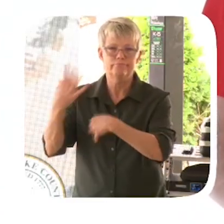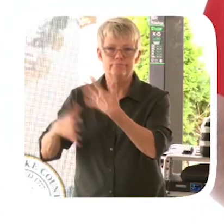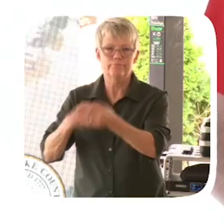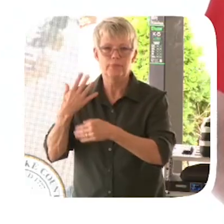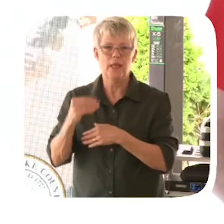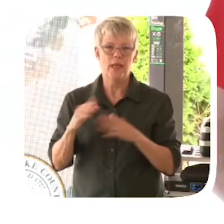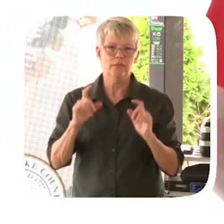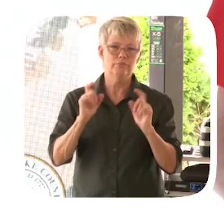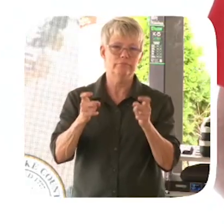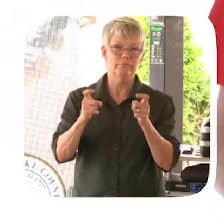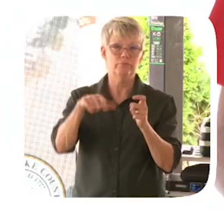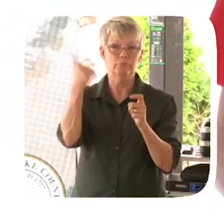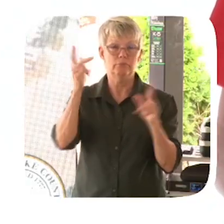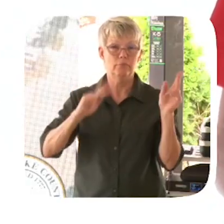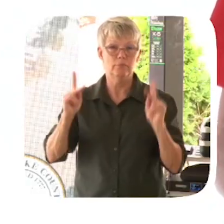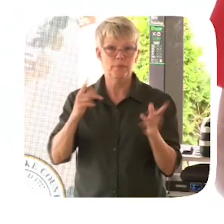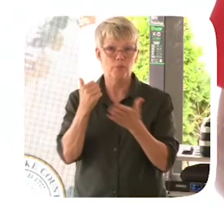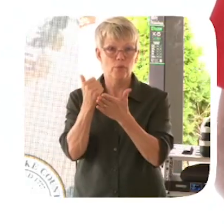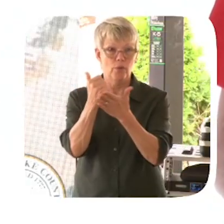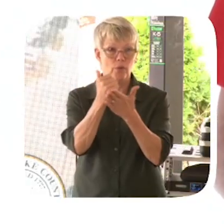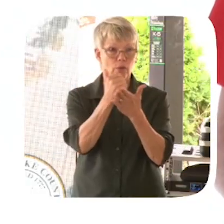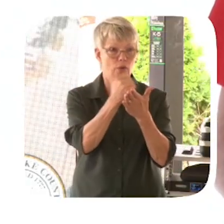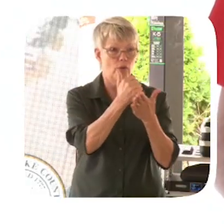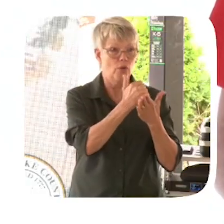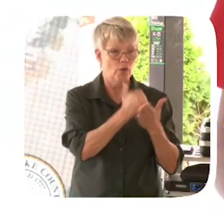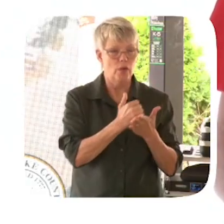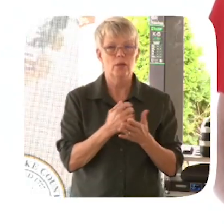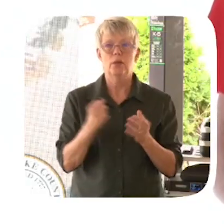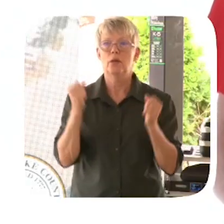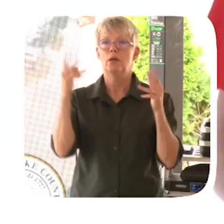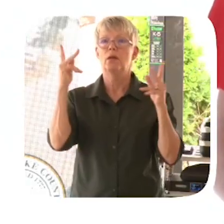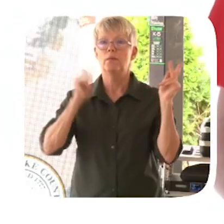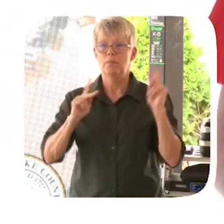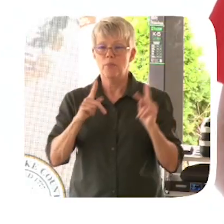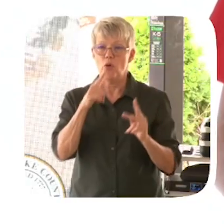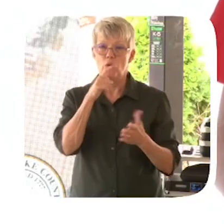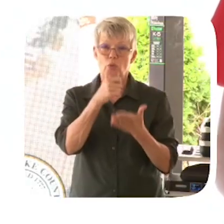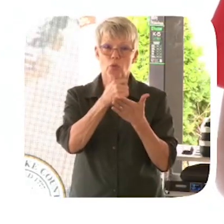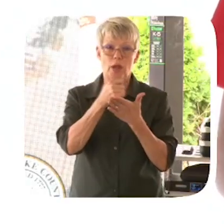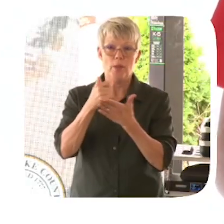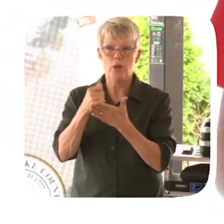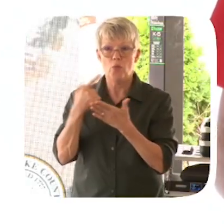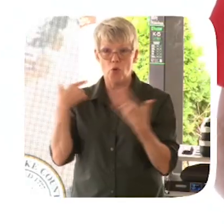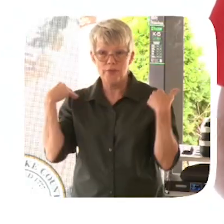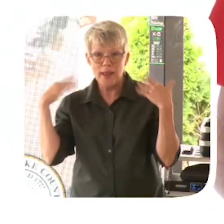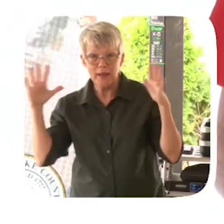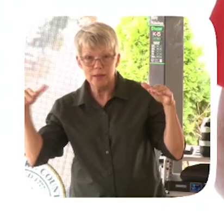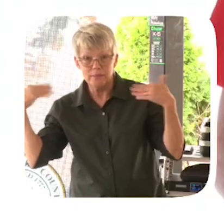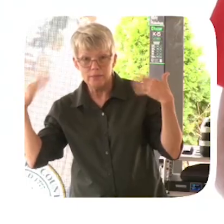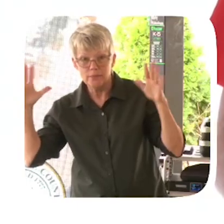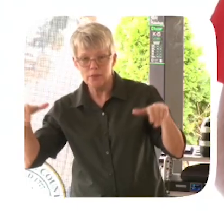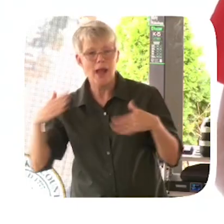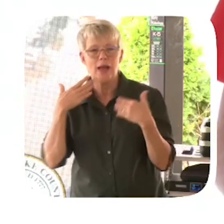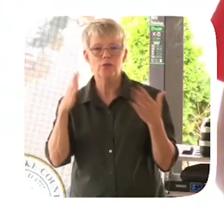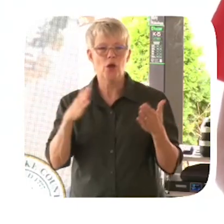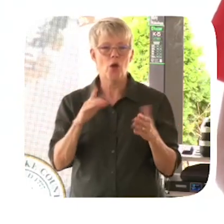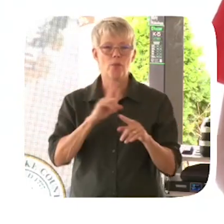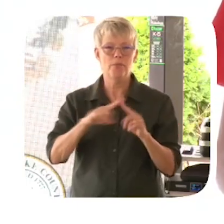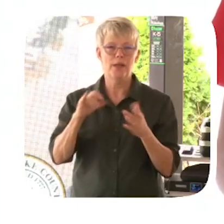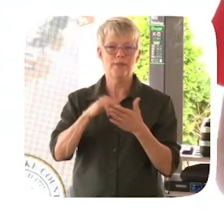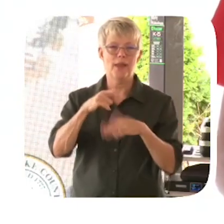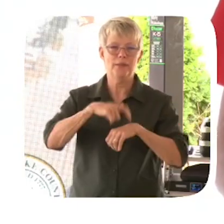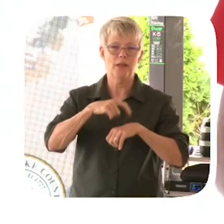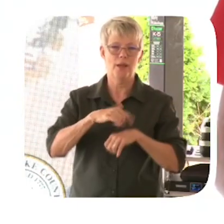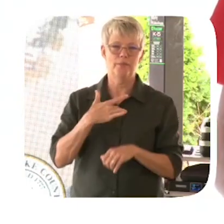others. Personally, I don't know if any of the countless people who showed up and helped were actually angels or not, but at the time it sure seemed like they